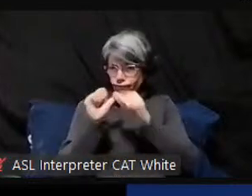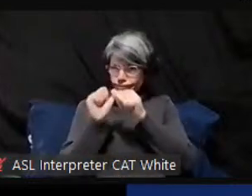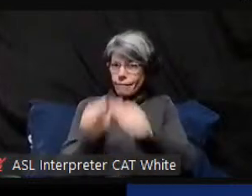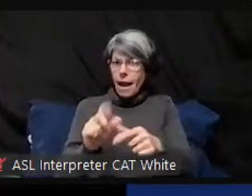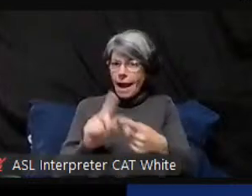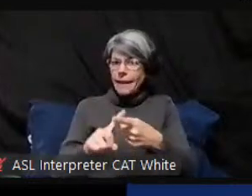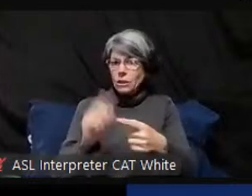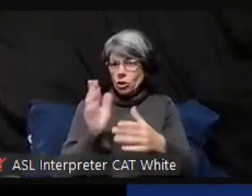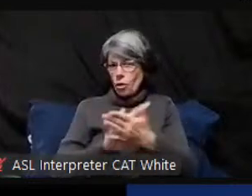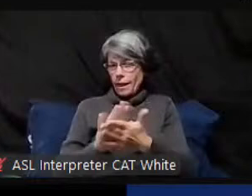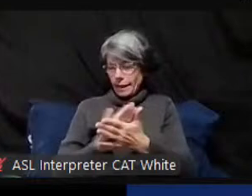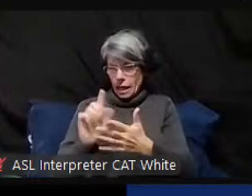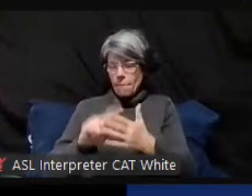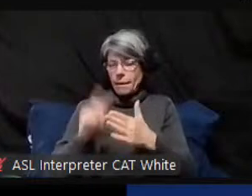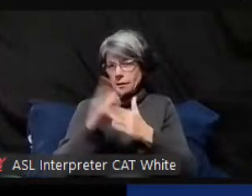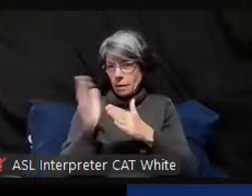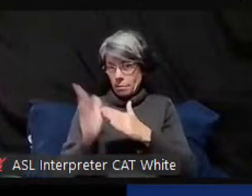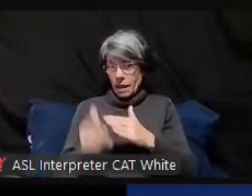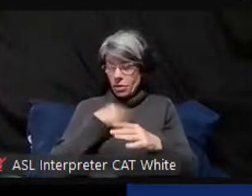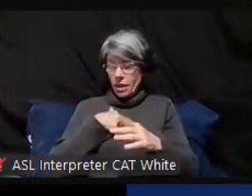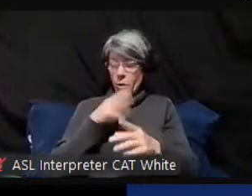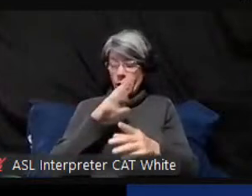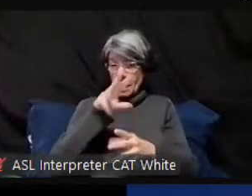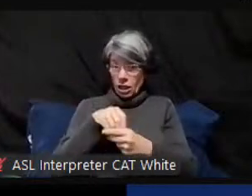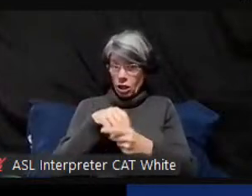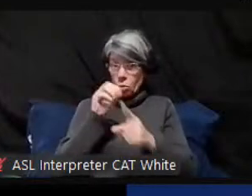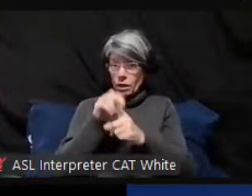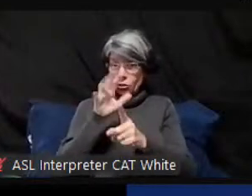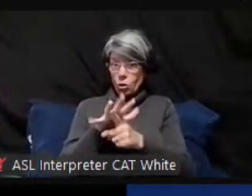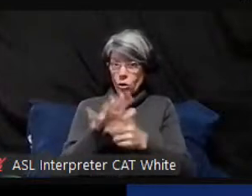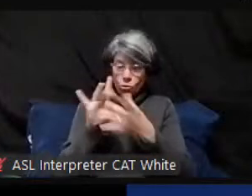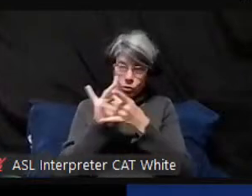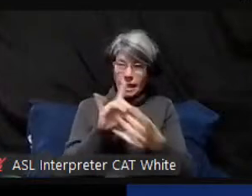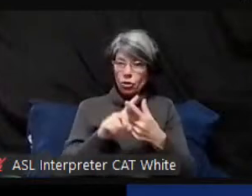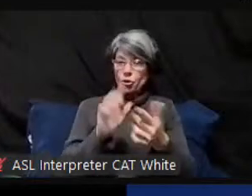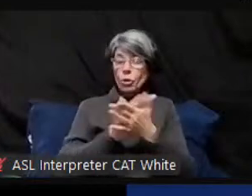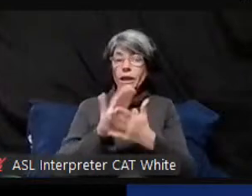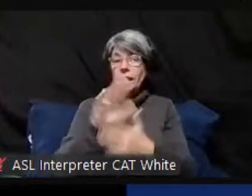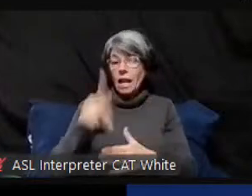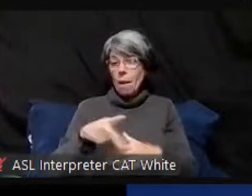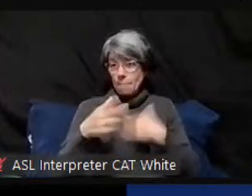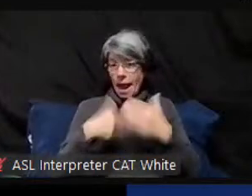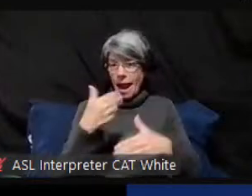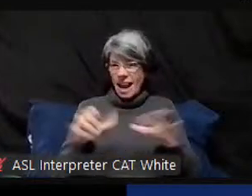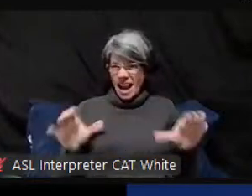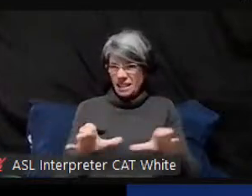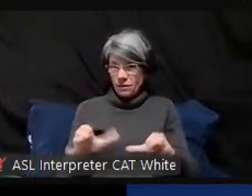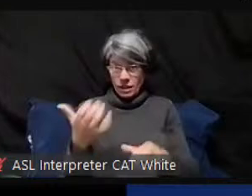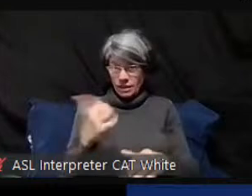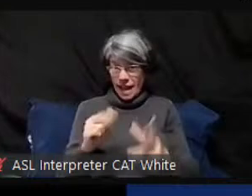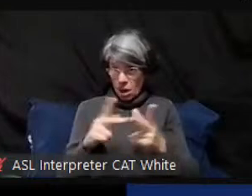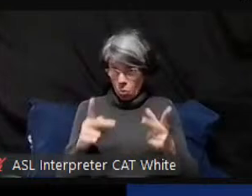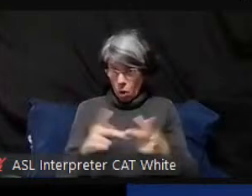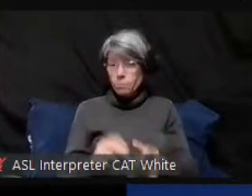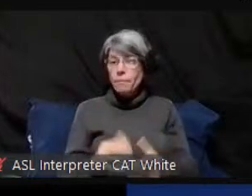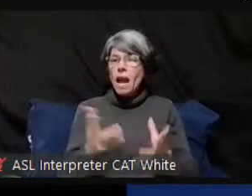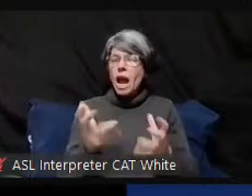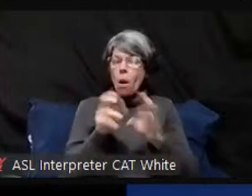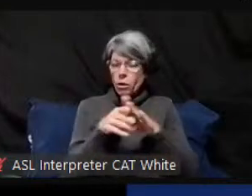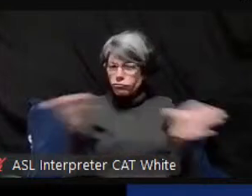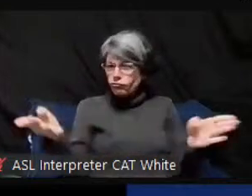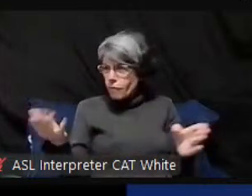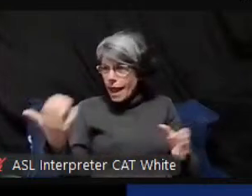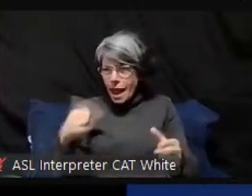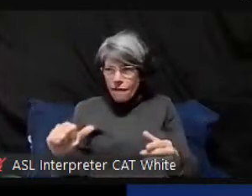is complete, and that would include exposure related to cleanup activities anywhere. But would like to kind of open it up if